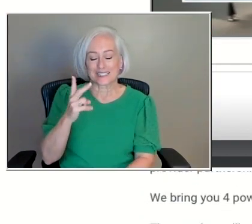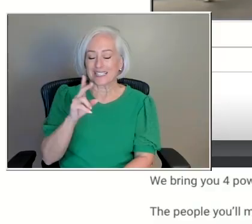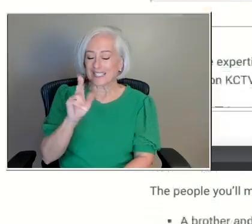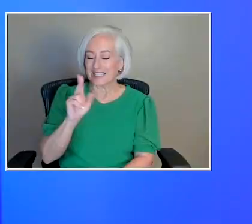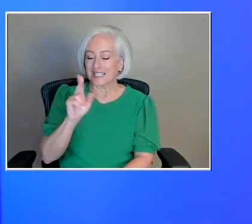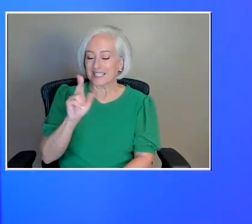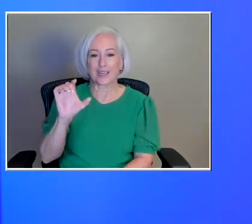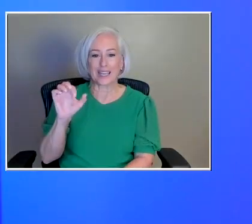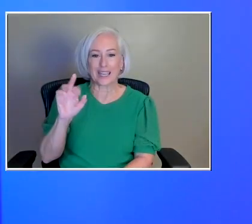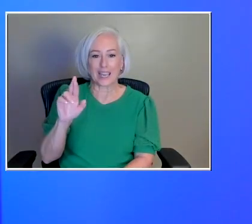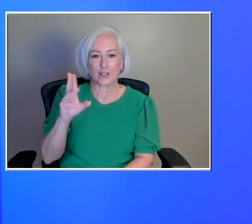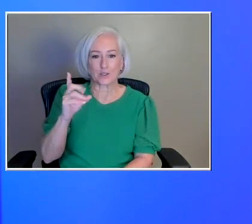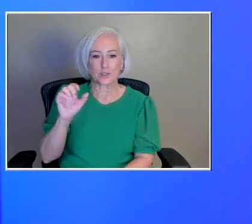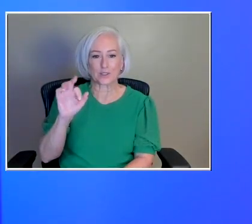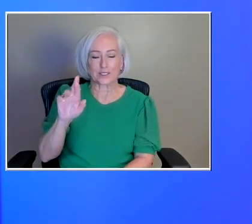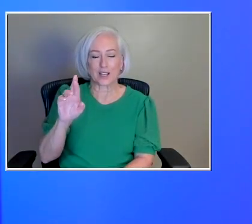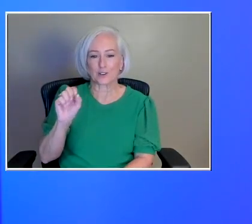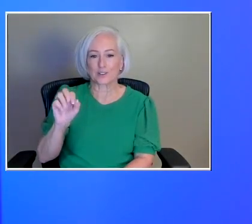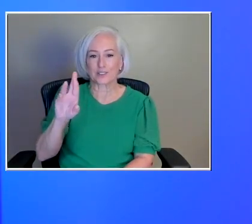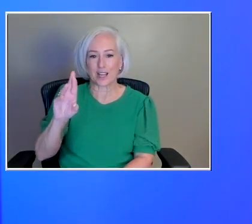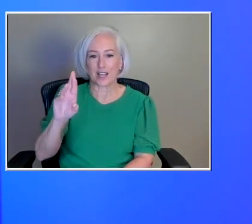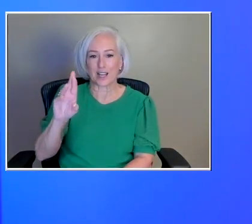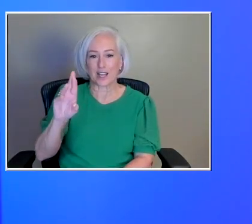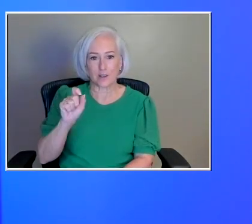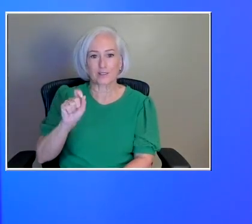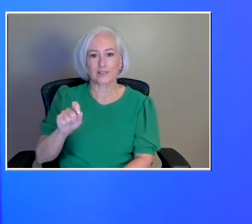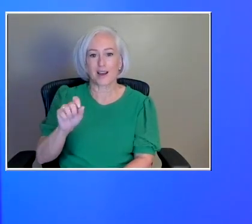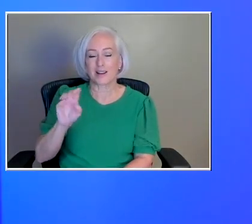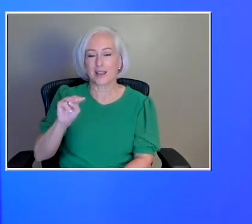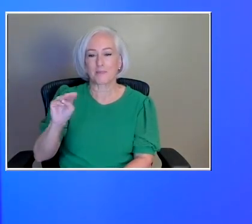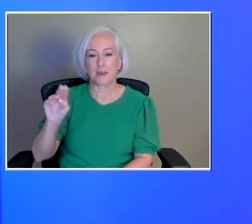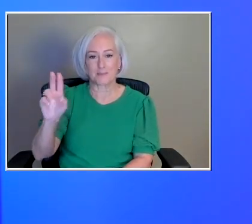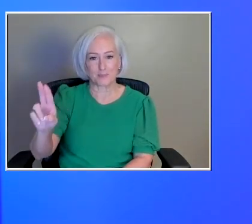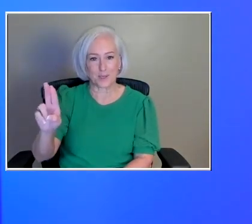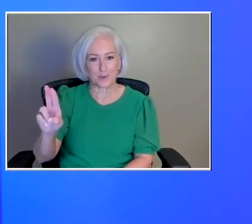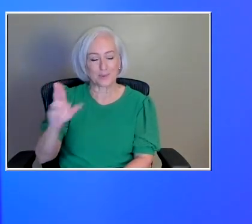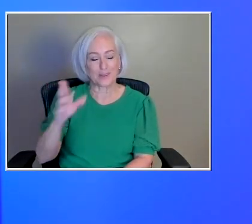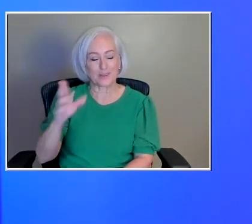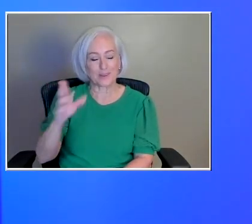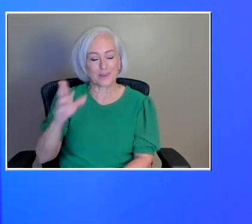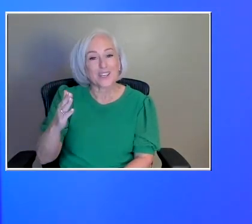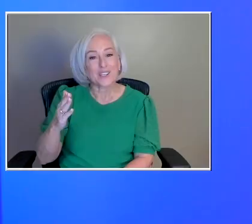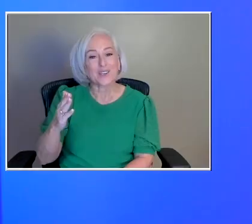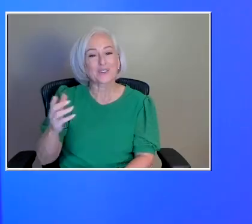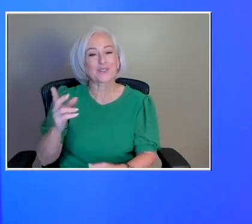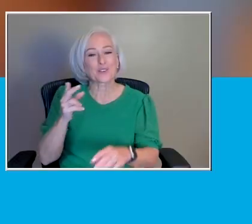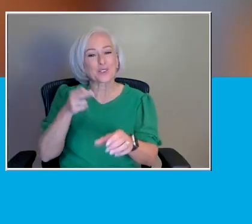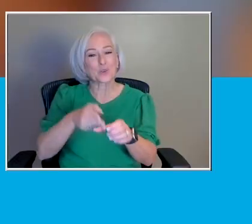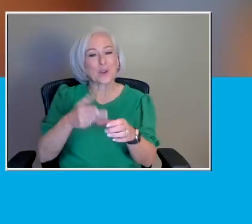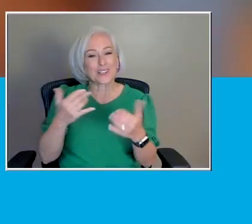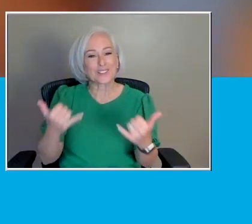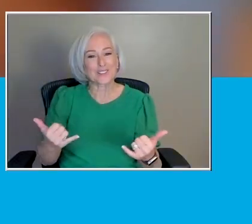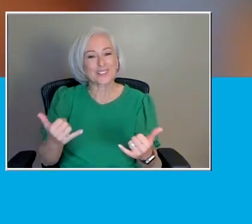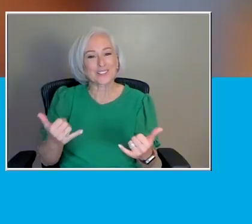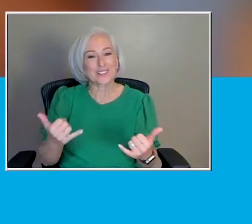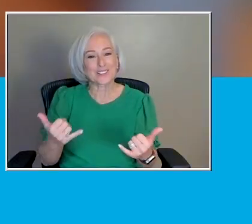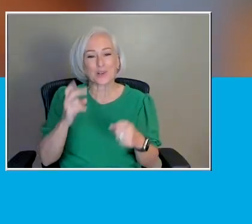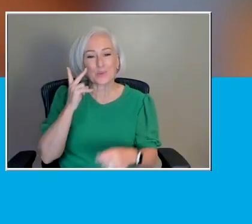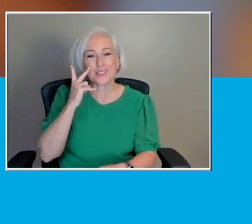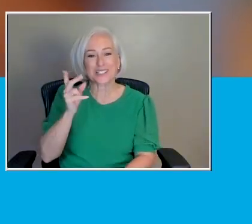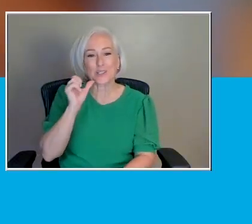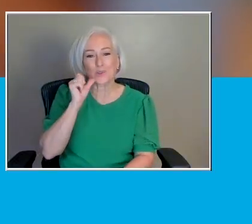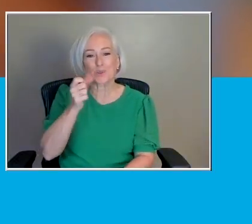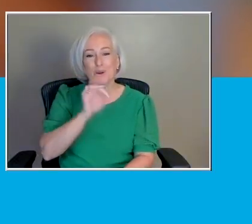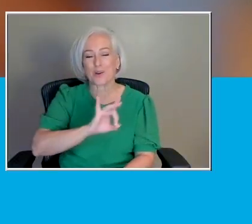kucancercenter.org/MMU. Thank you again to all of our guests, and thanks to our viewers for being with us, asking your questions. We'll see you back here tomorrow at 8. More and more people are